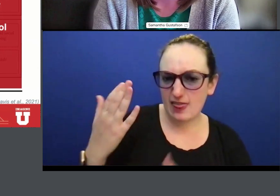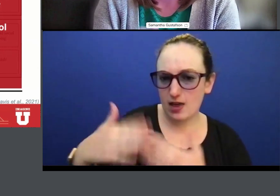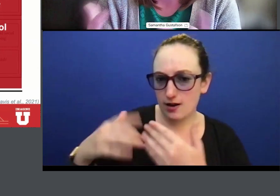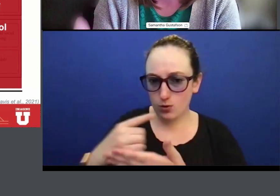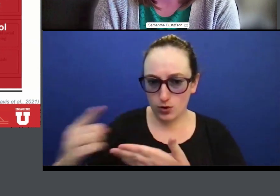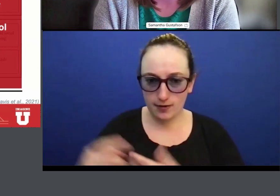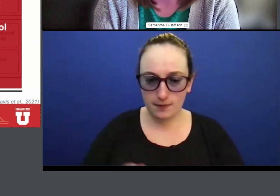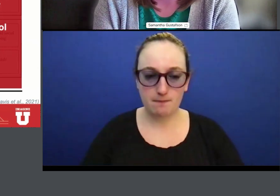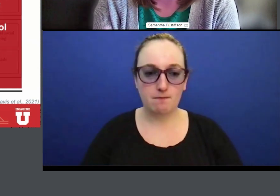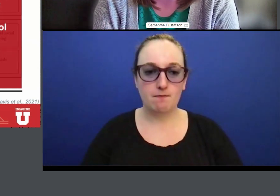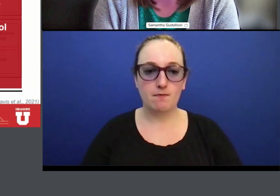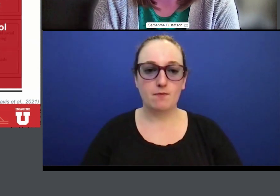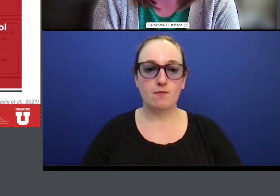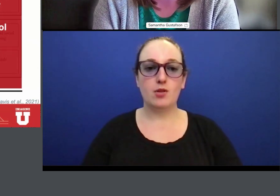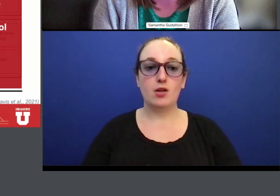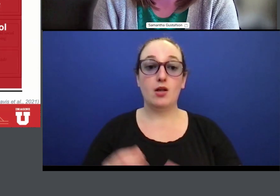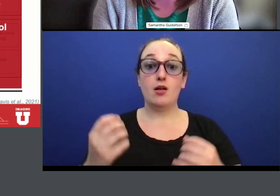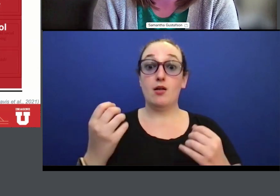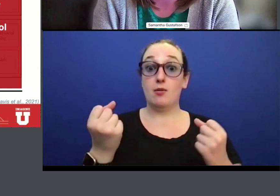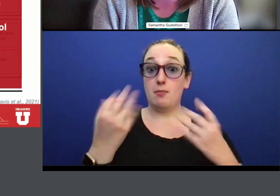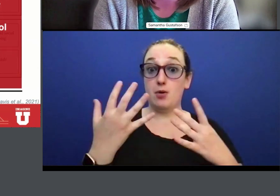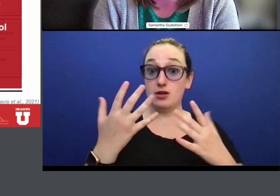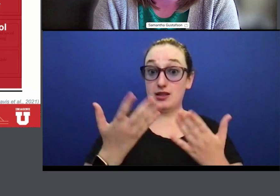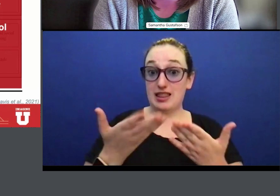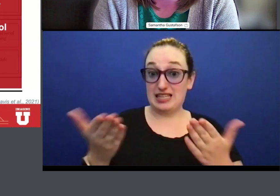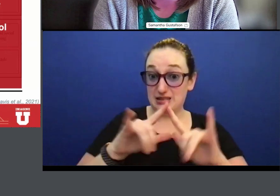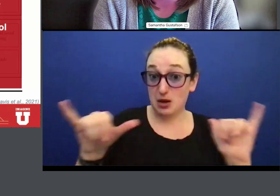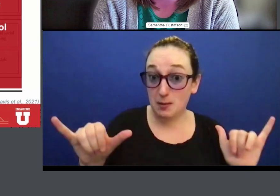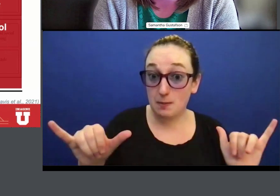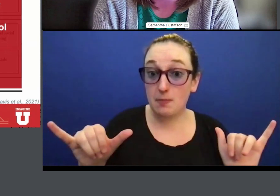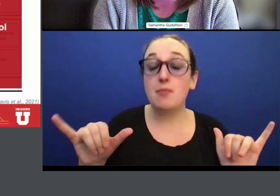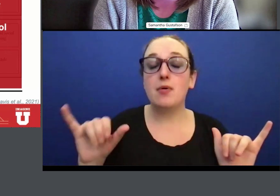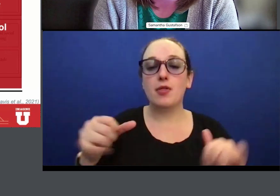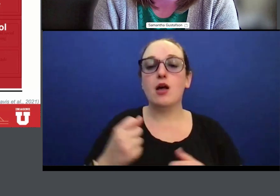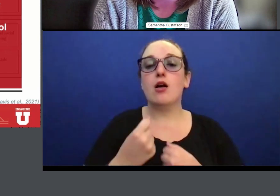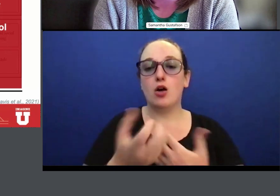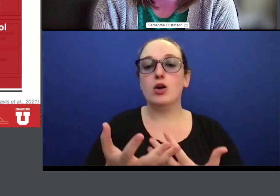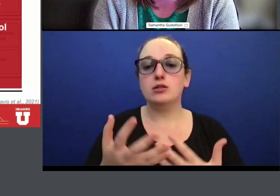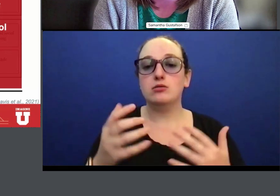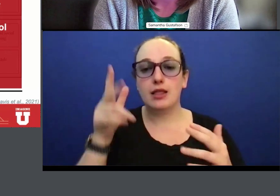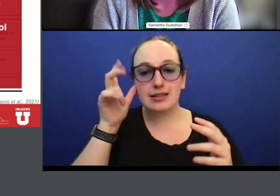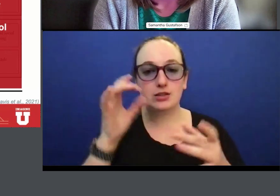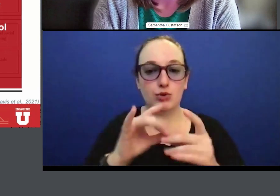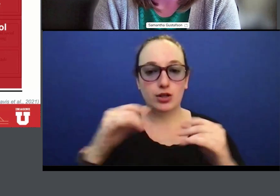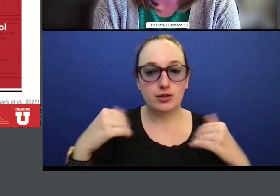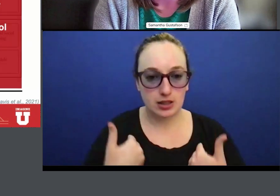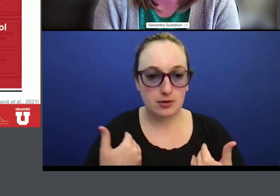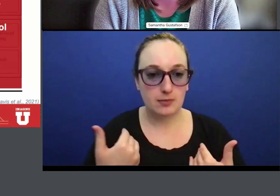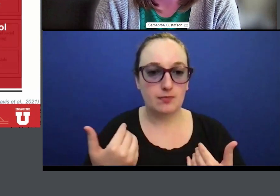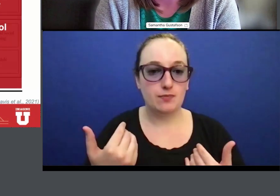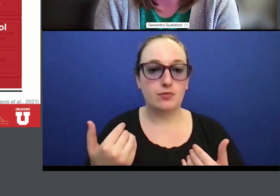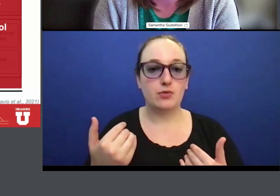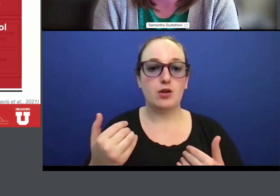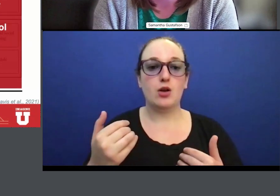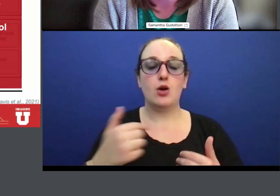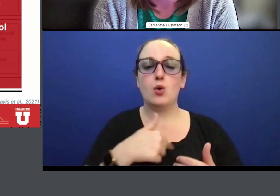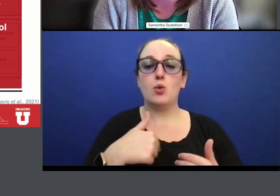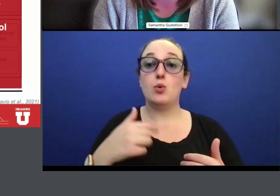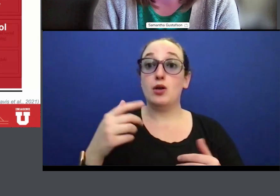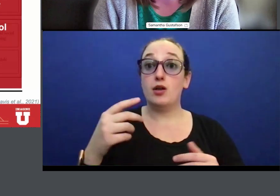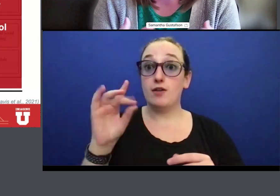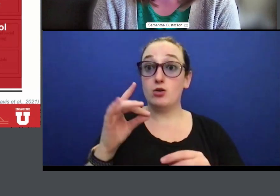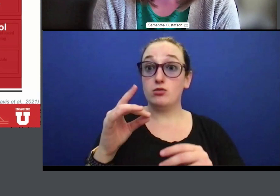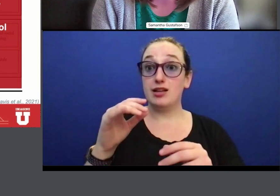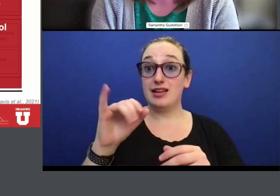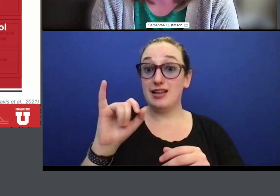They associated multitasking with being something that leads to listening related fatigue. And they found that students that had